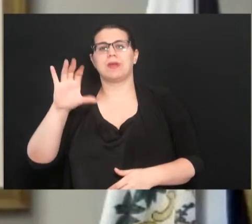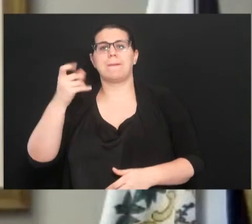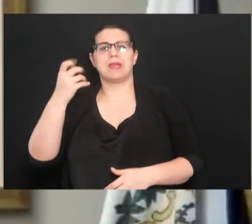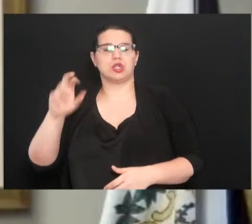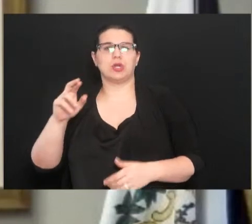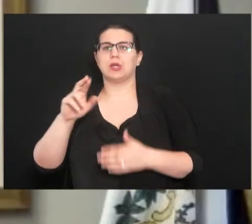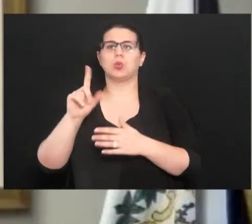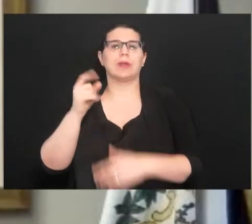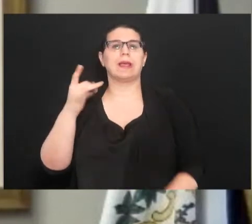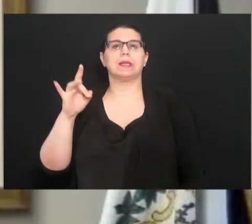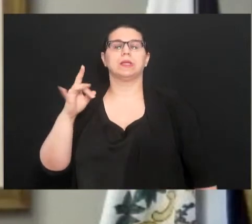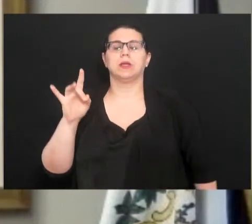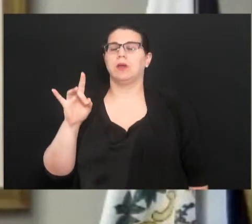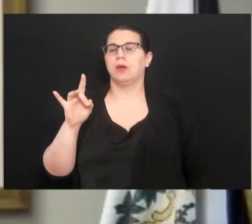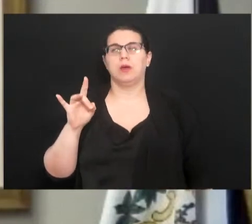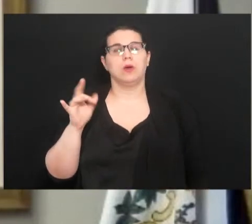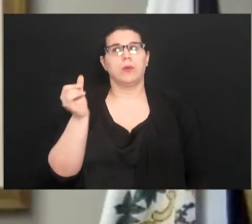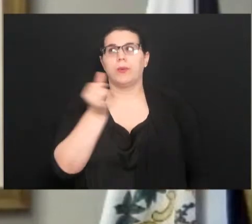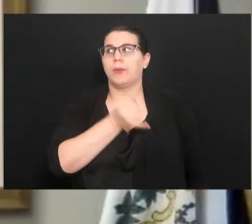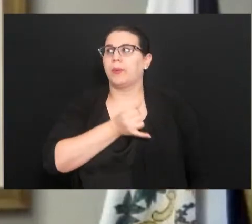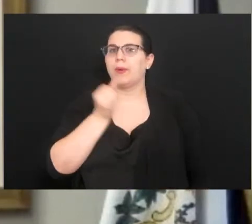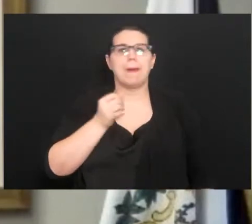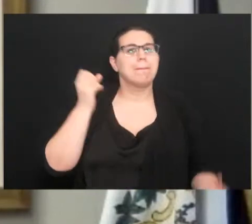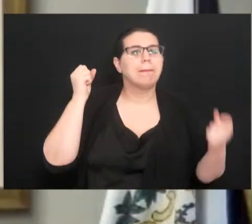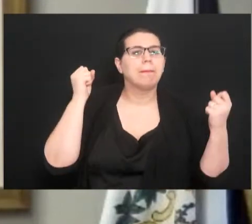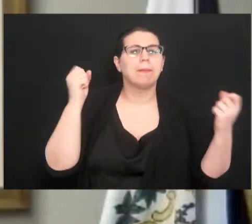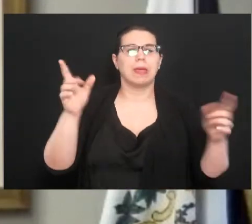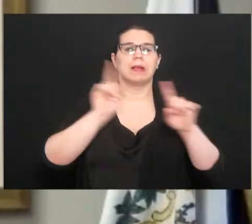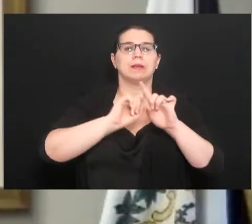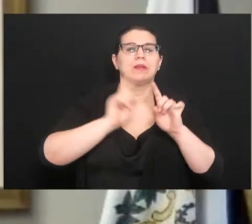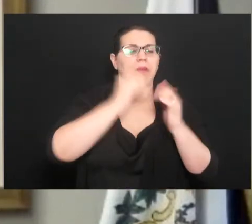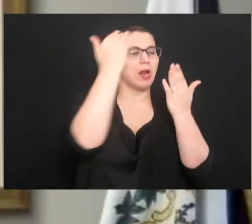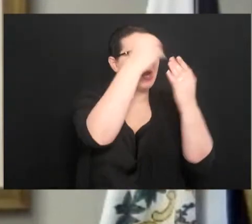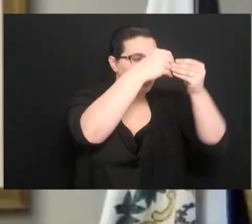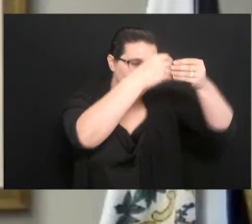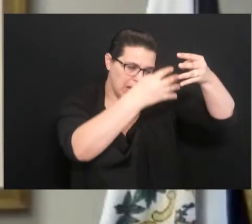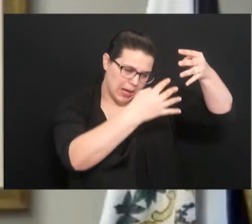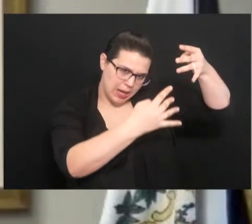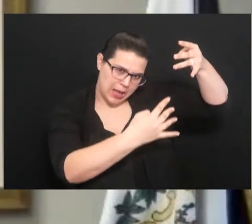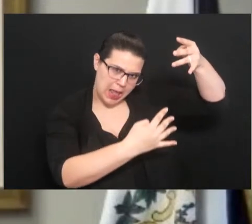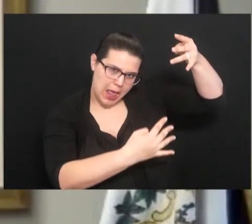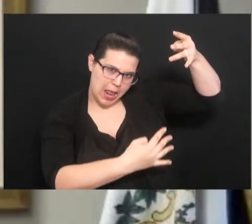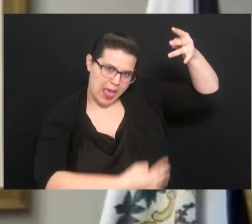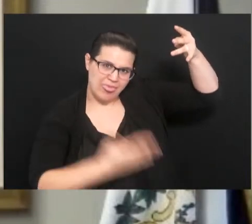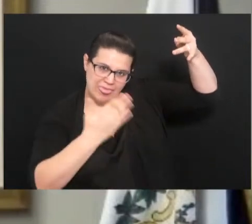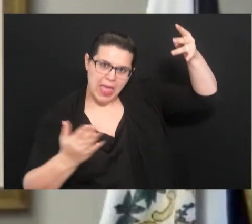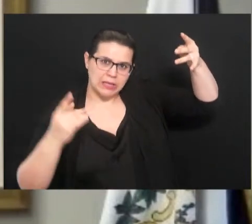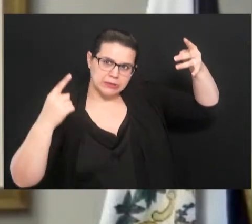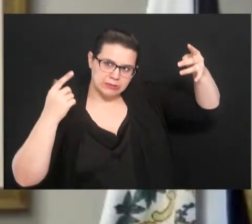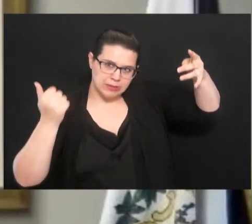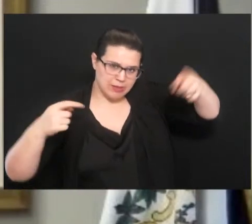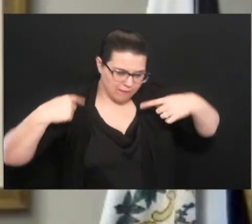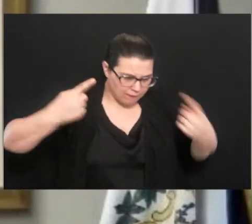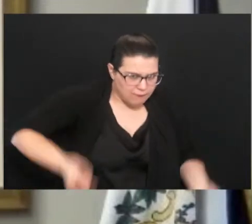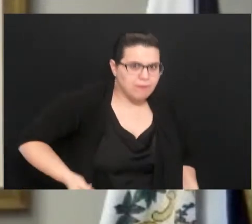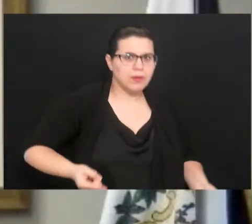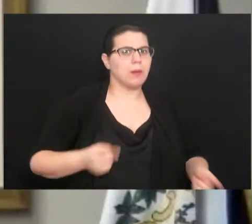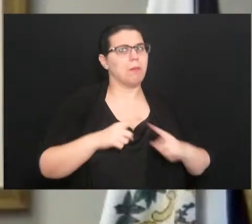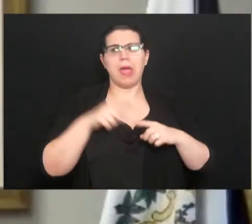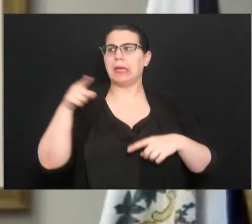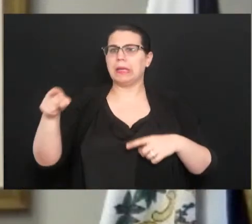begin to list all of the things Walt has done for the Bureau, but his leadership has been instrumental in responses to